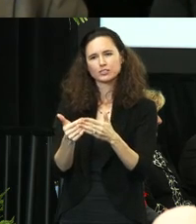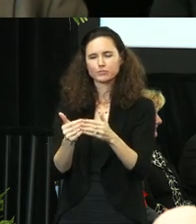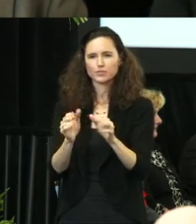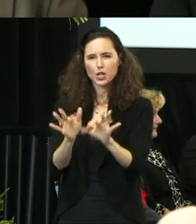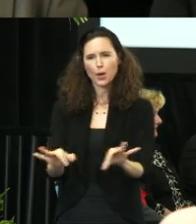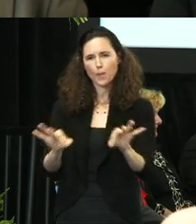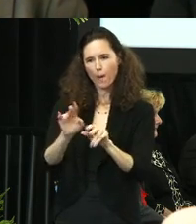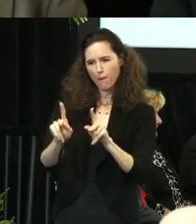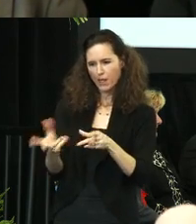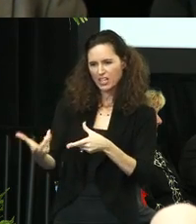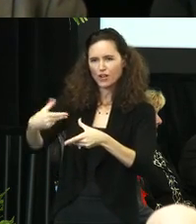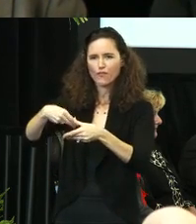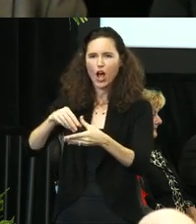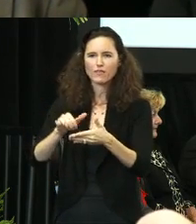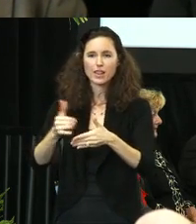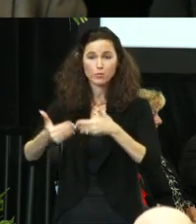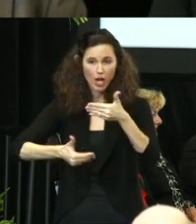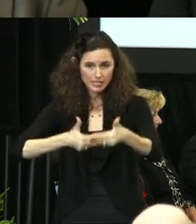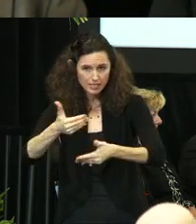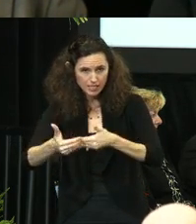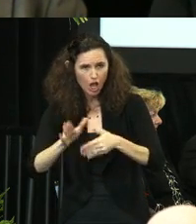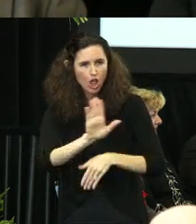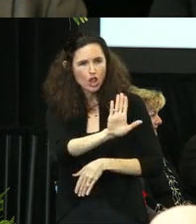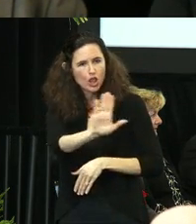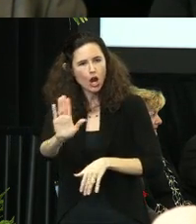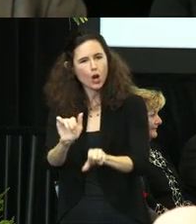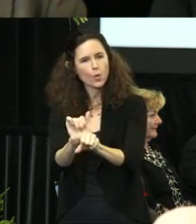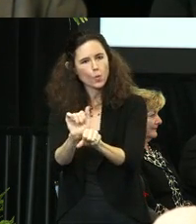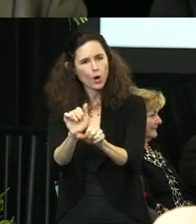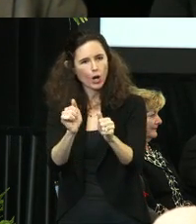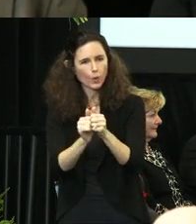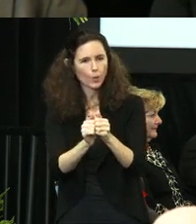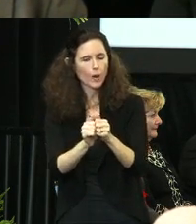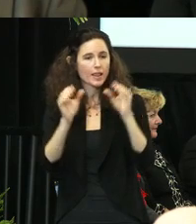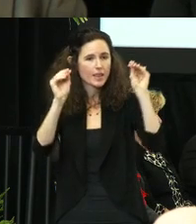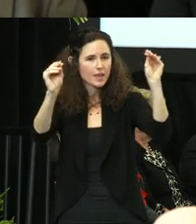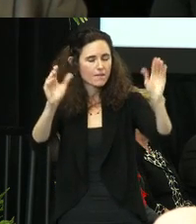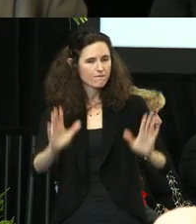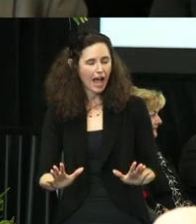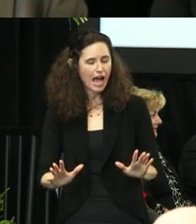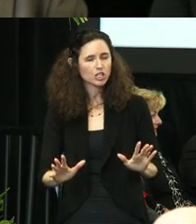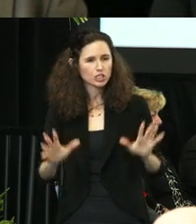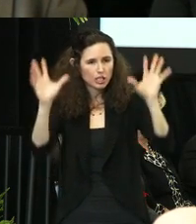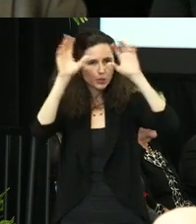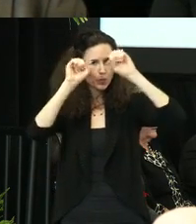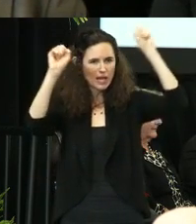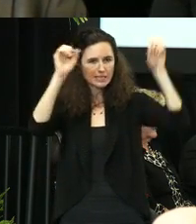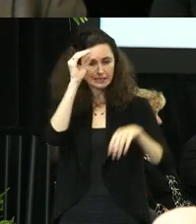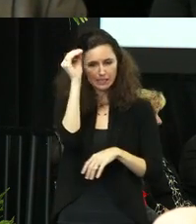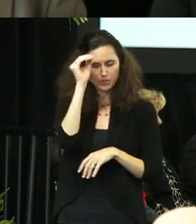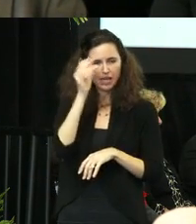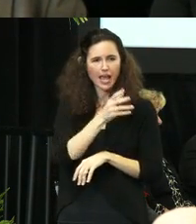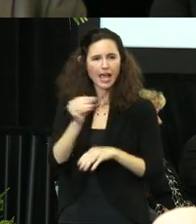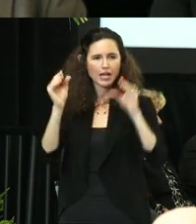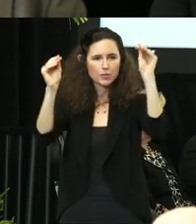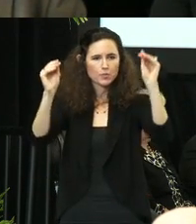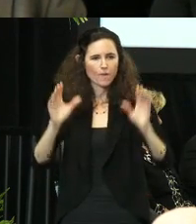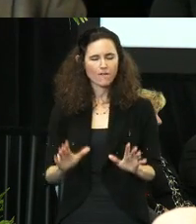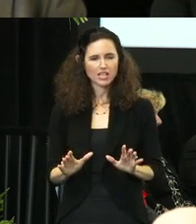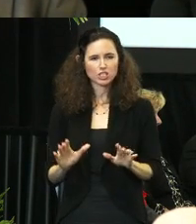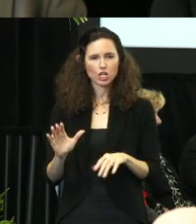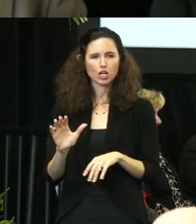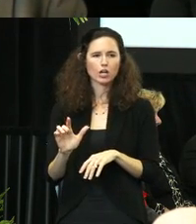academic process. Their work, along with input from Faculty Senate President John Woodward and Professor Harvey